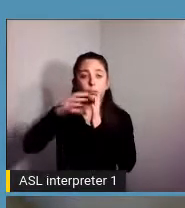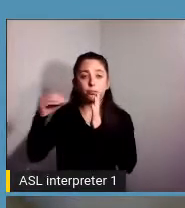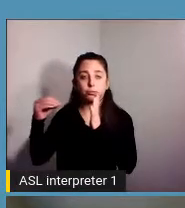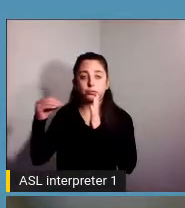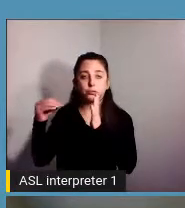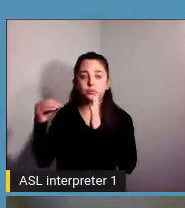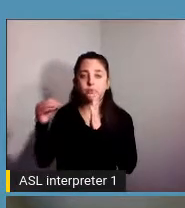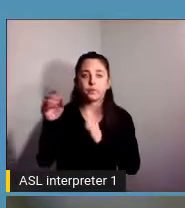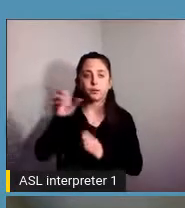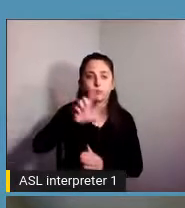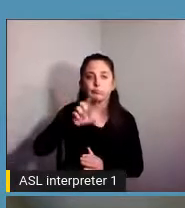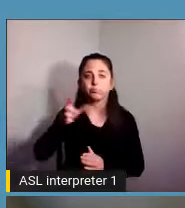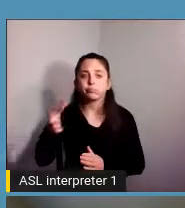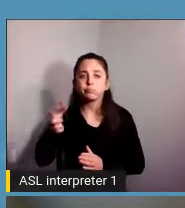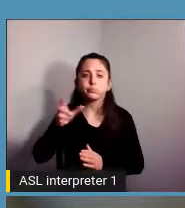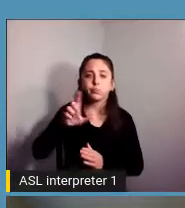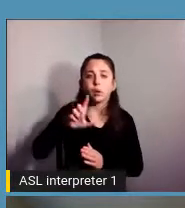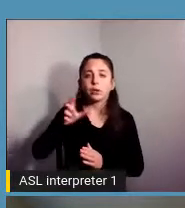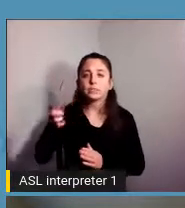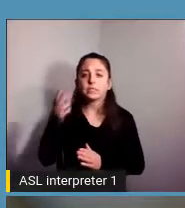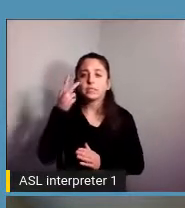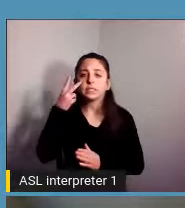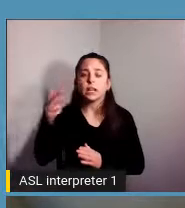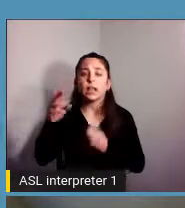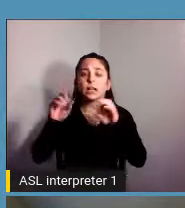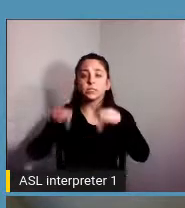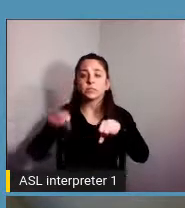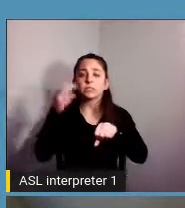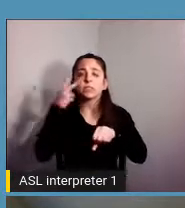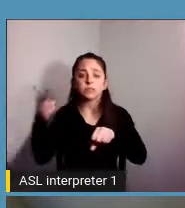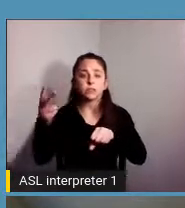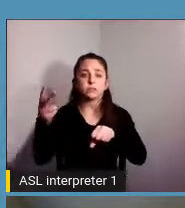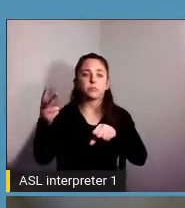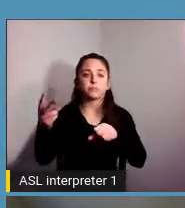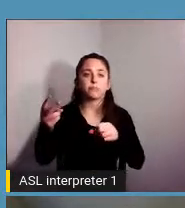forth, you can see we did repair work there.